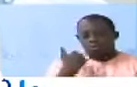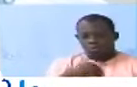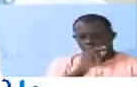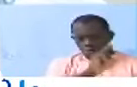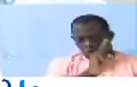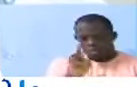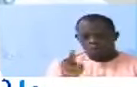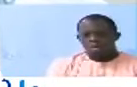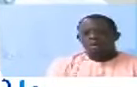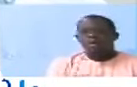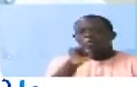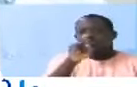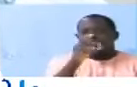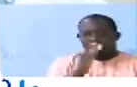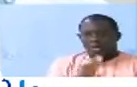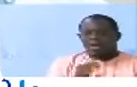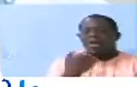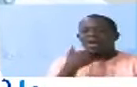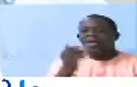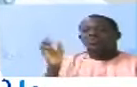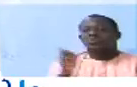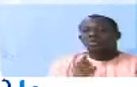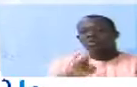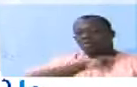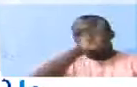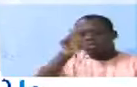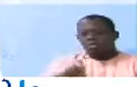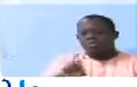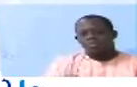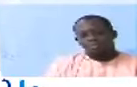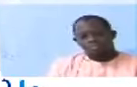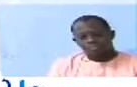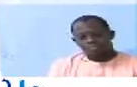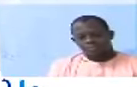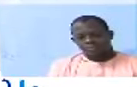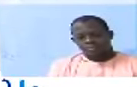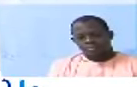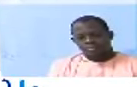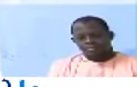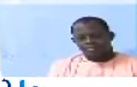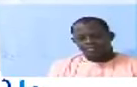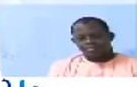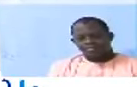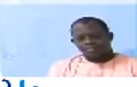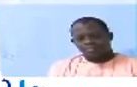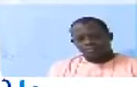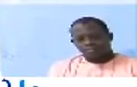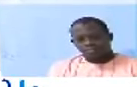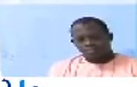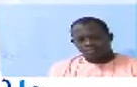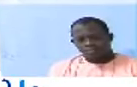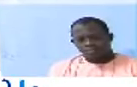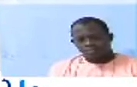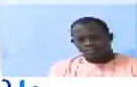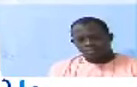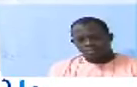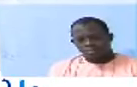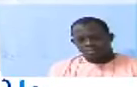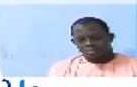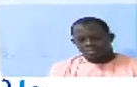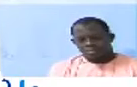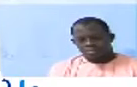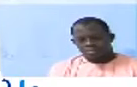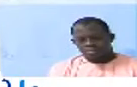Je fon yete ñi ni ka mu ne la. Abri ñi ni ngaay ko ñe ko atul na da jang. Pour ka ka ya jamme ka balam baay tandi.